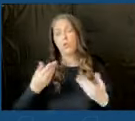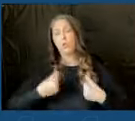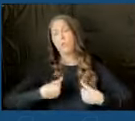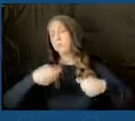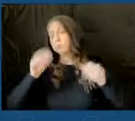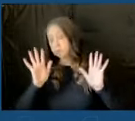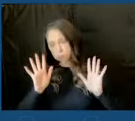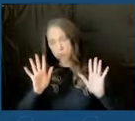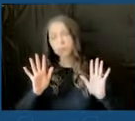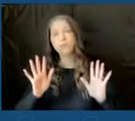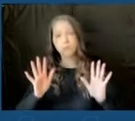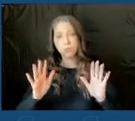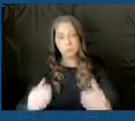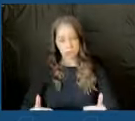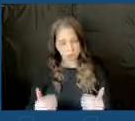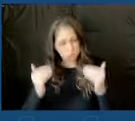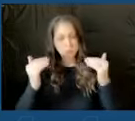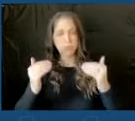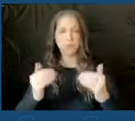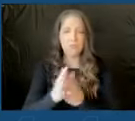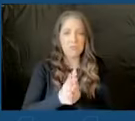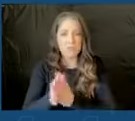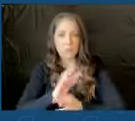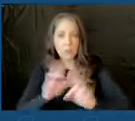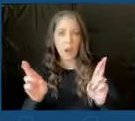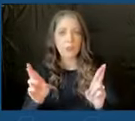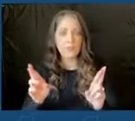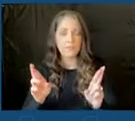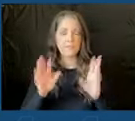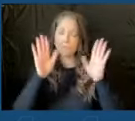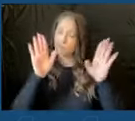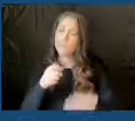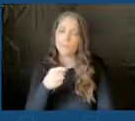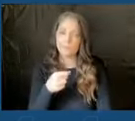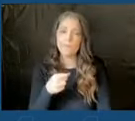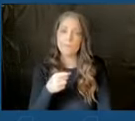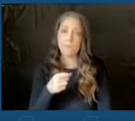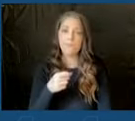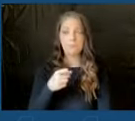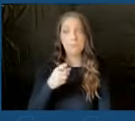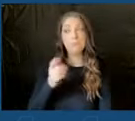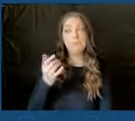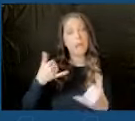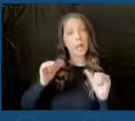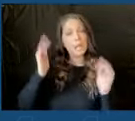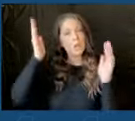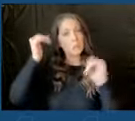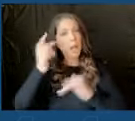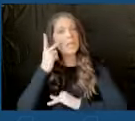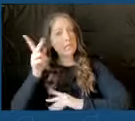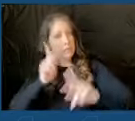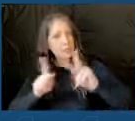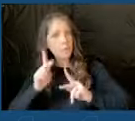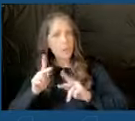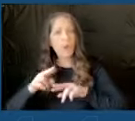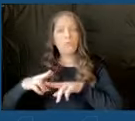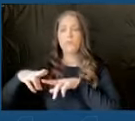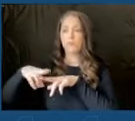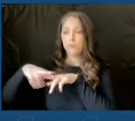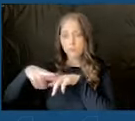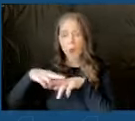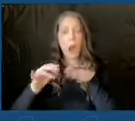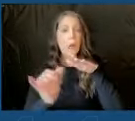they've done a great job. They really have. And I still expect that we'll see many people on the trains and subways and walking down the streets. I walk the streets